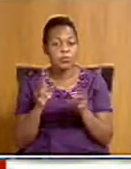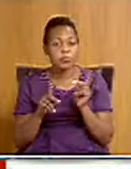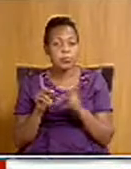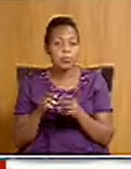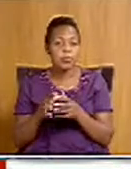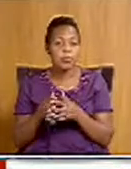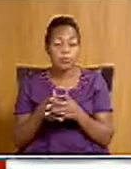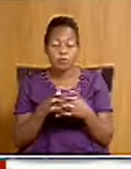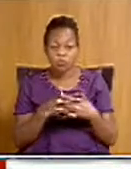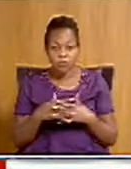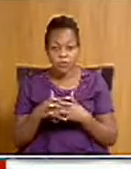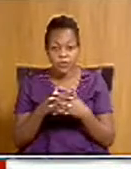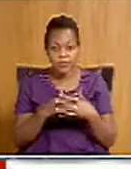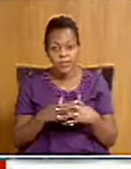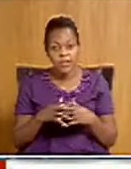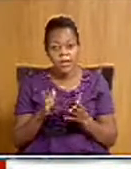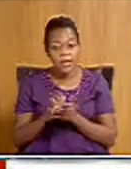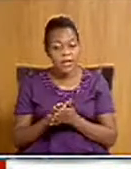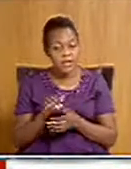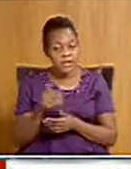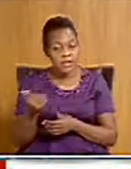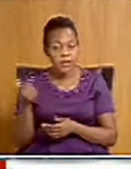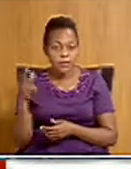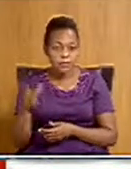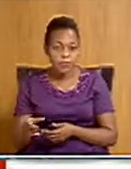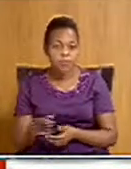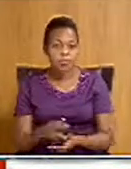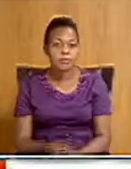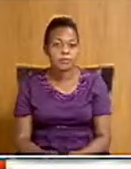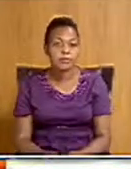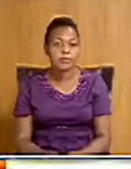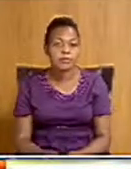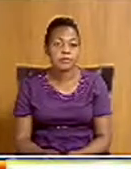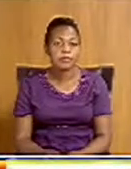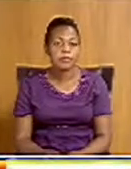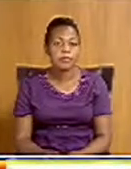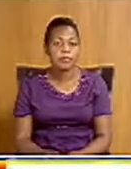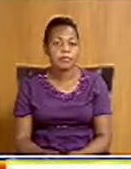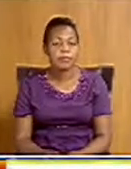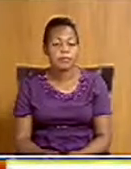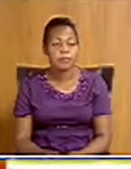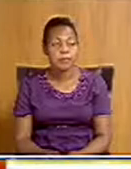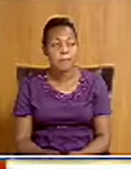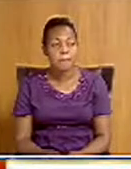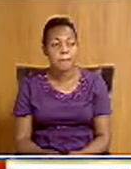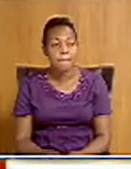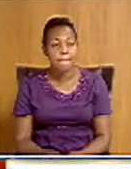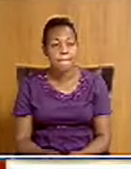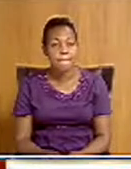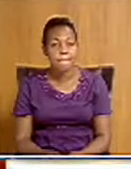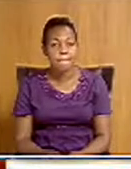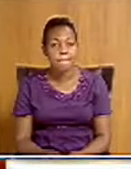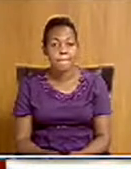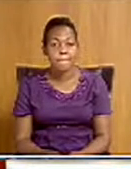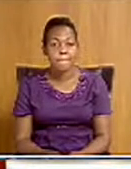The USA and somebody else, whom they don't talk about now.